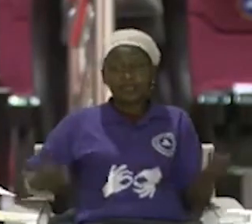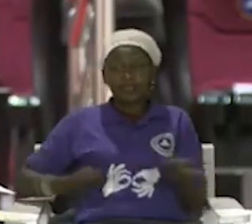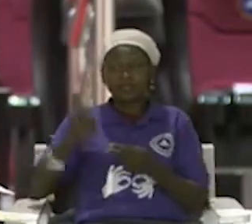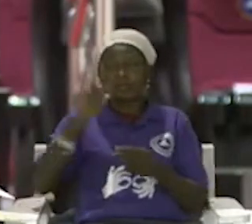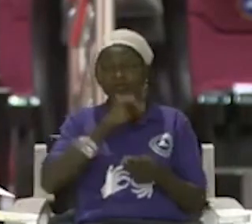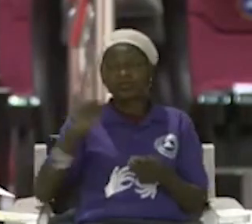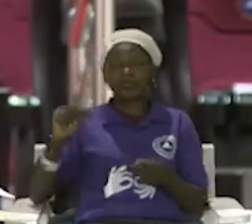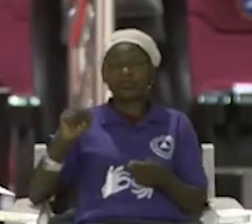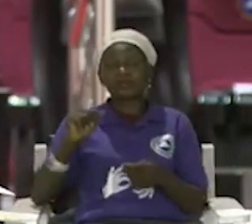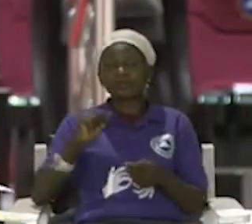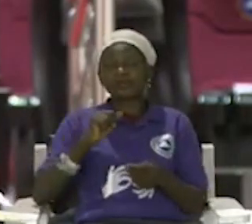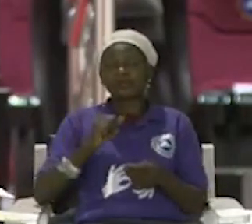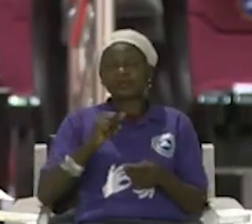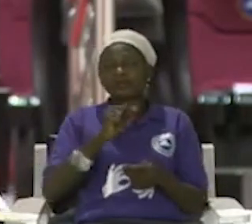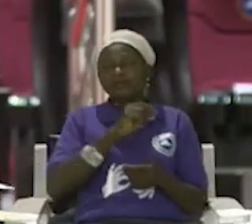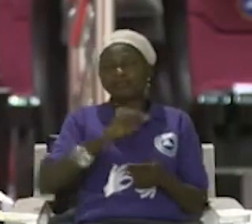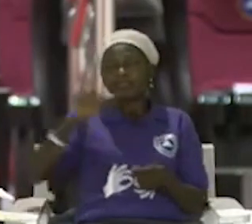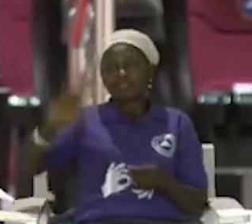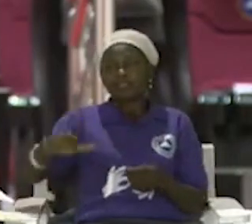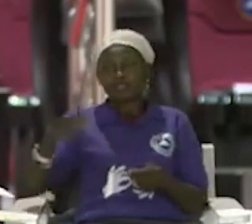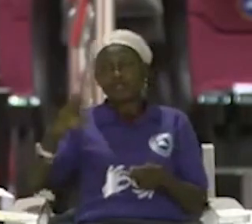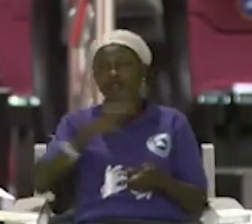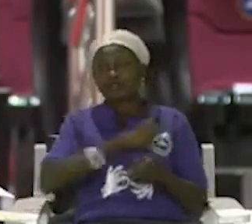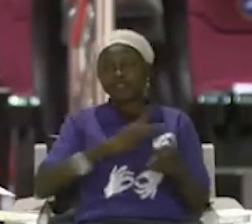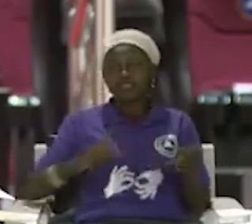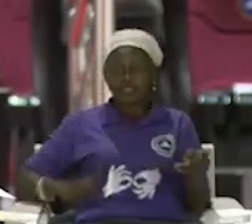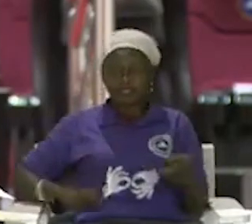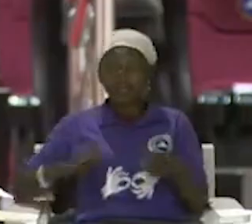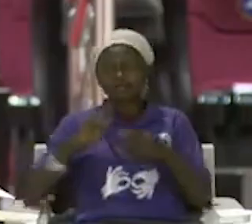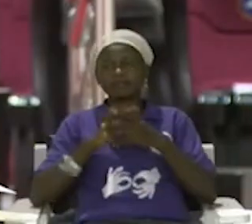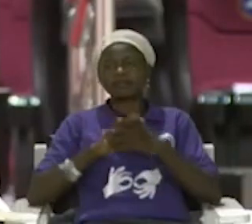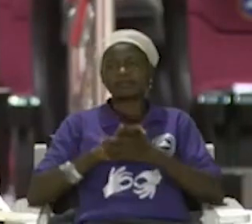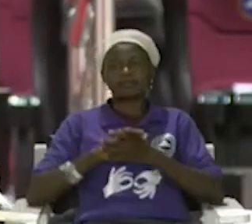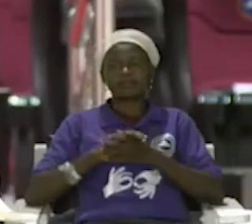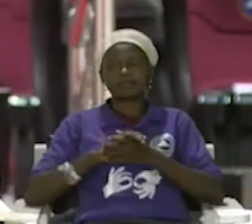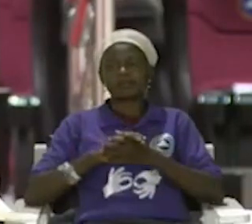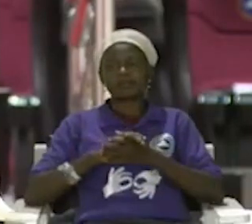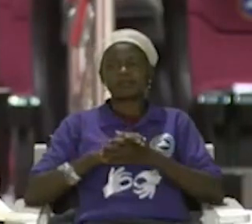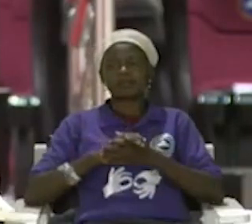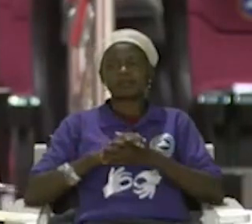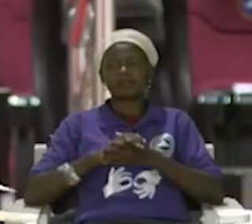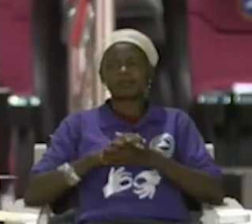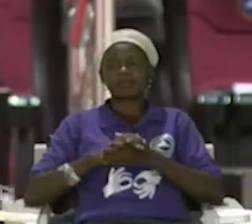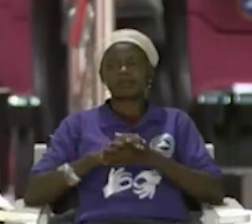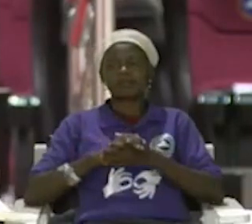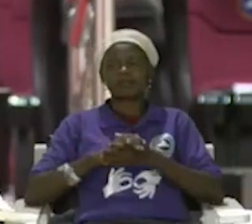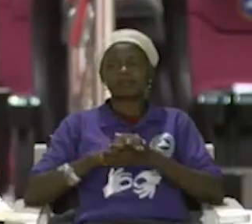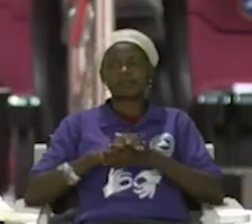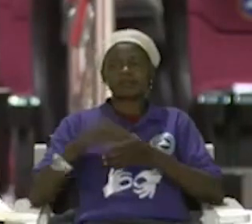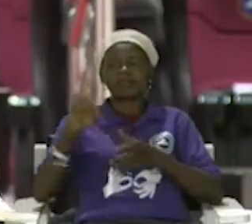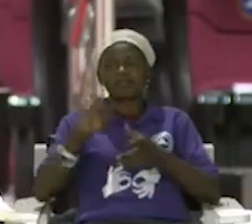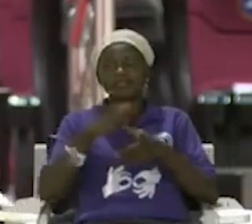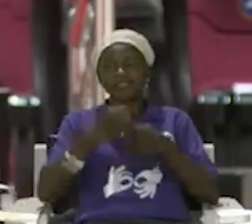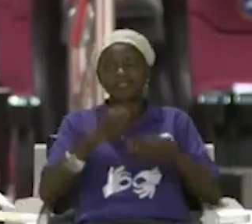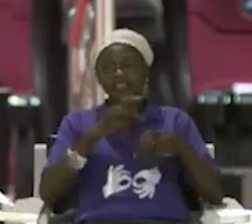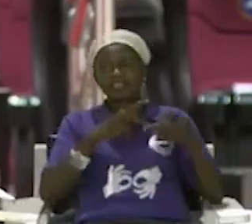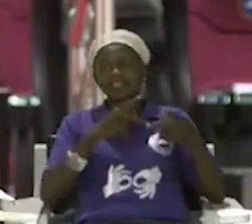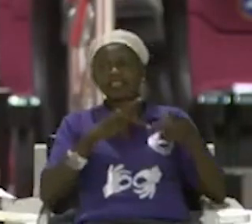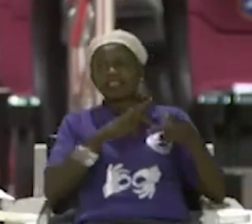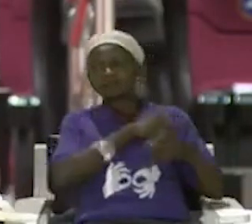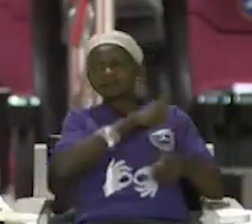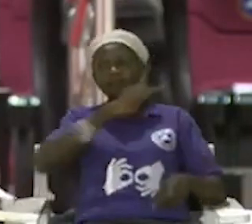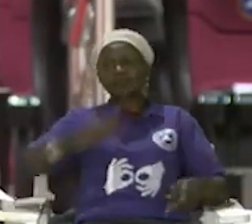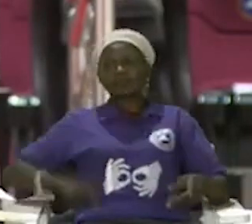automatically, I mean, if you are a child of the king, of course, you are either a prince or a princess.